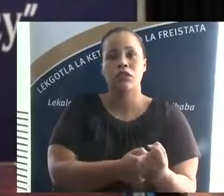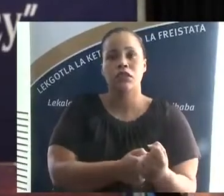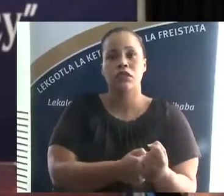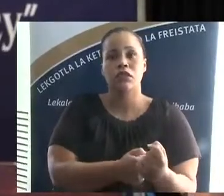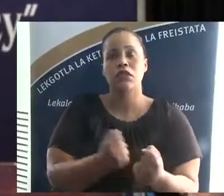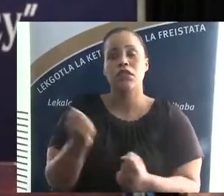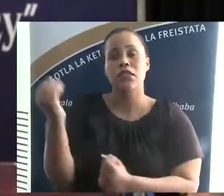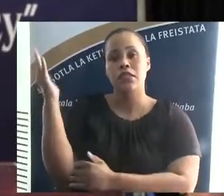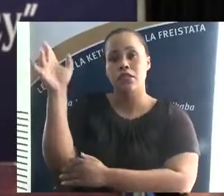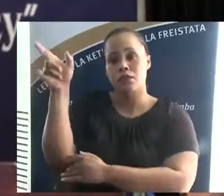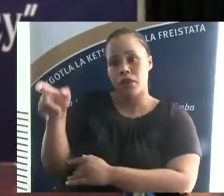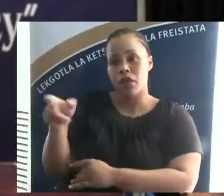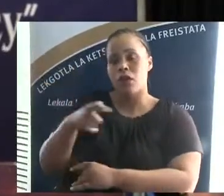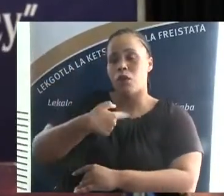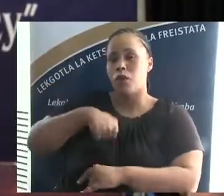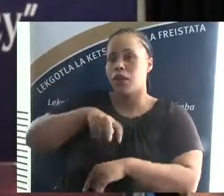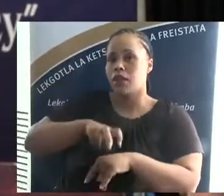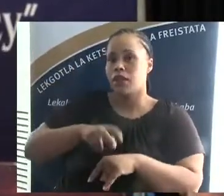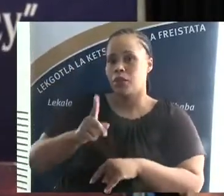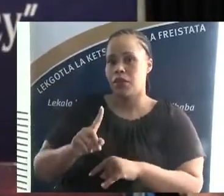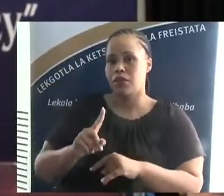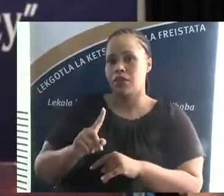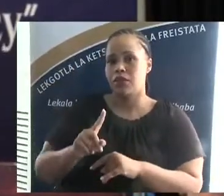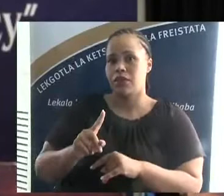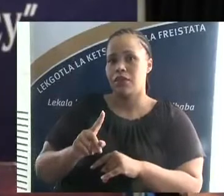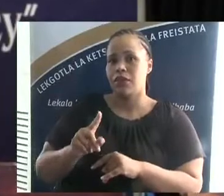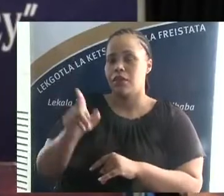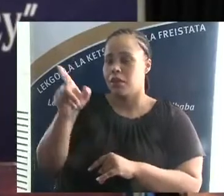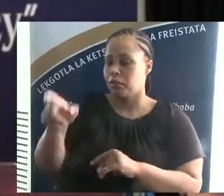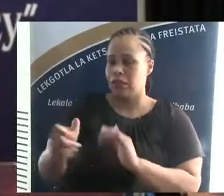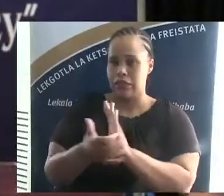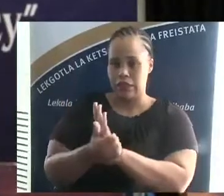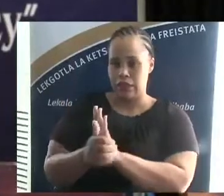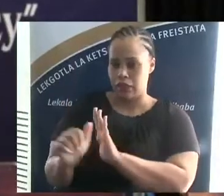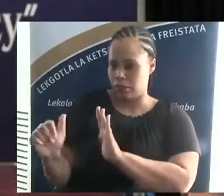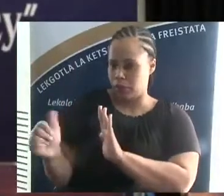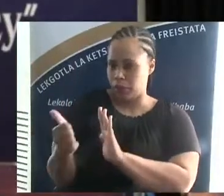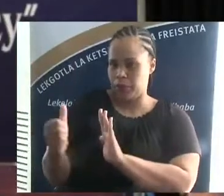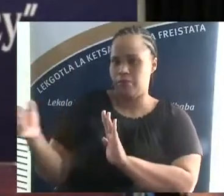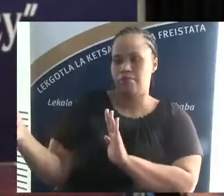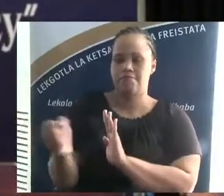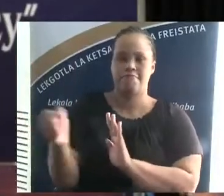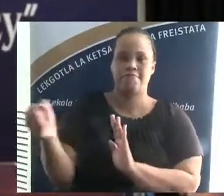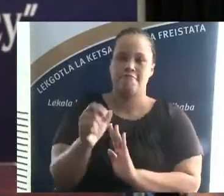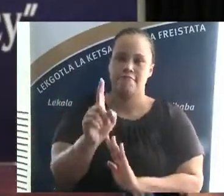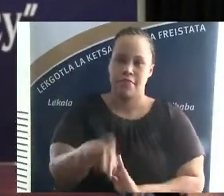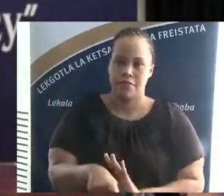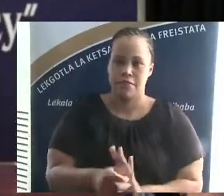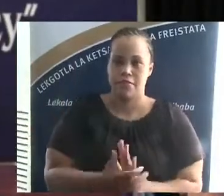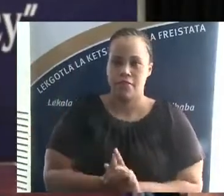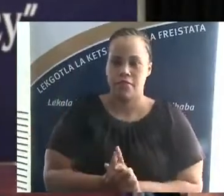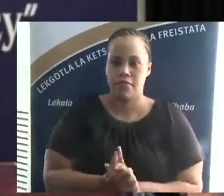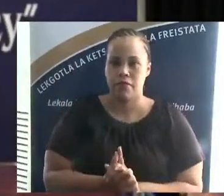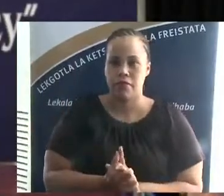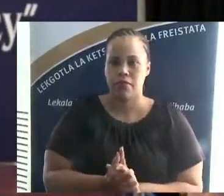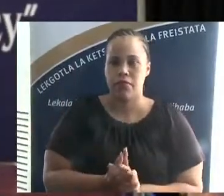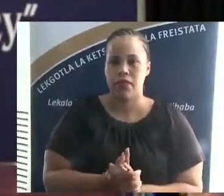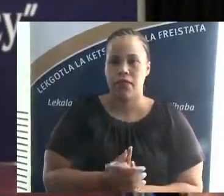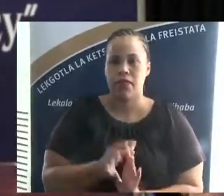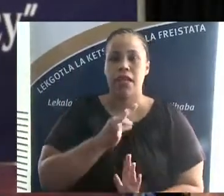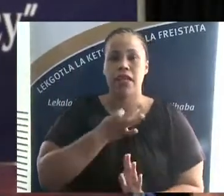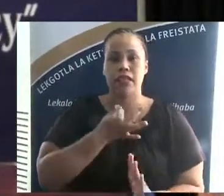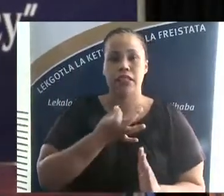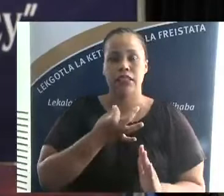to ensure that the right skills must be employed for the job at hand. Risk and audit plays